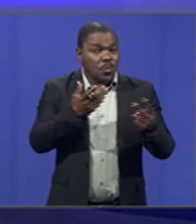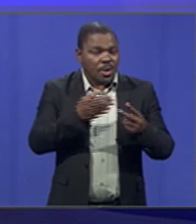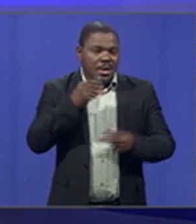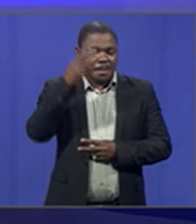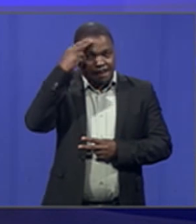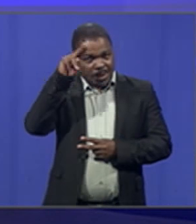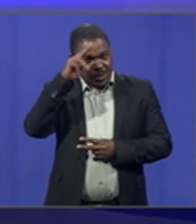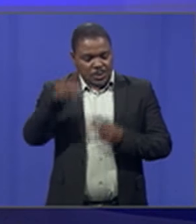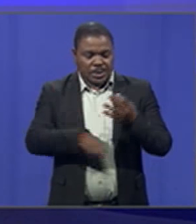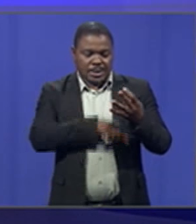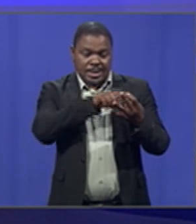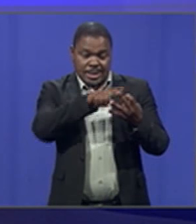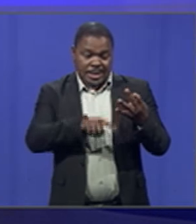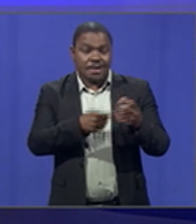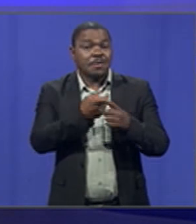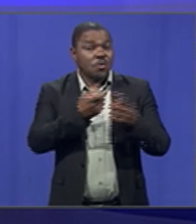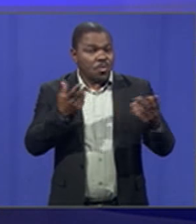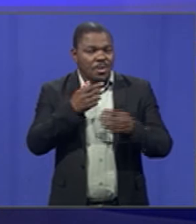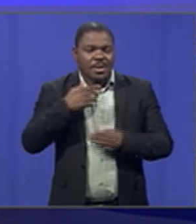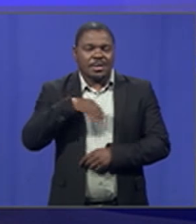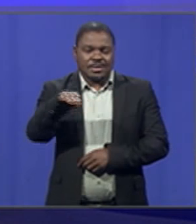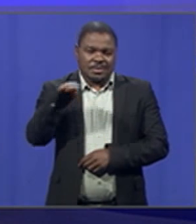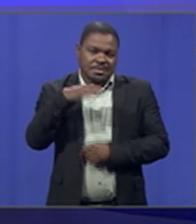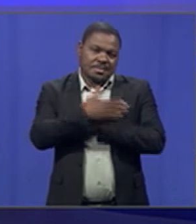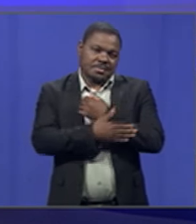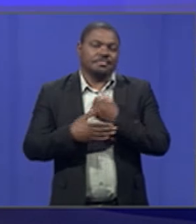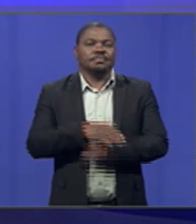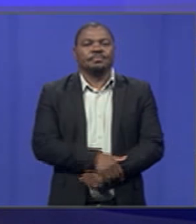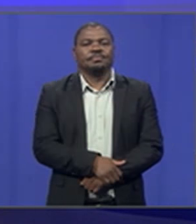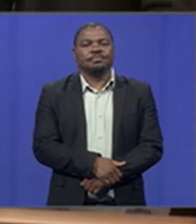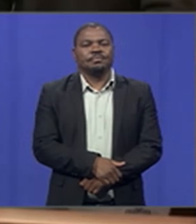ya Mexico le ba le bararo ba naga ya Zimbabwe.